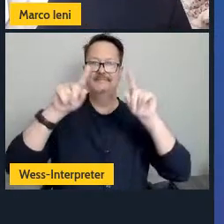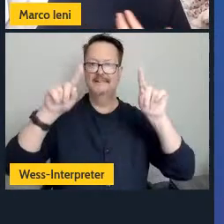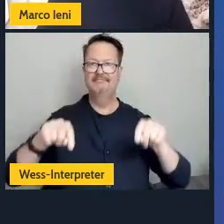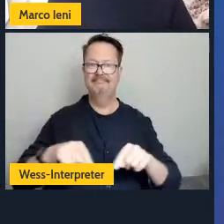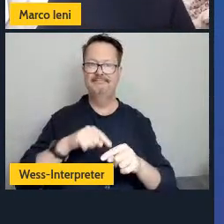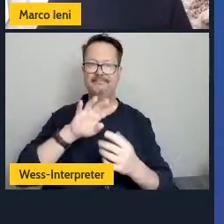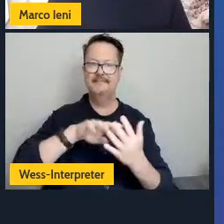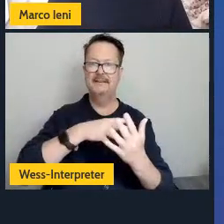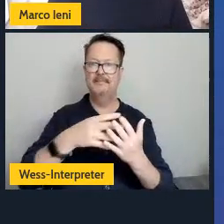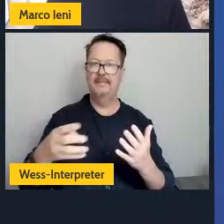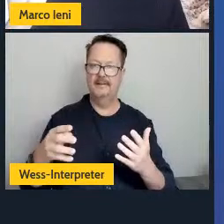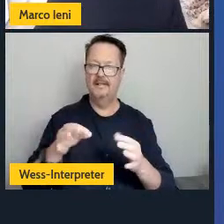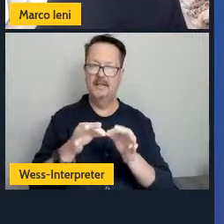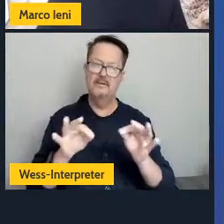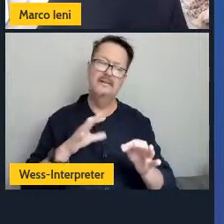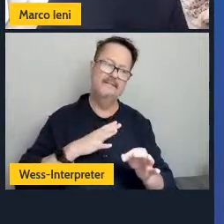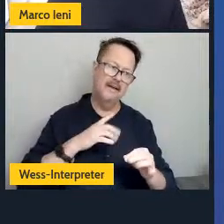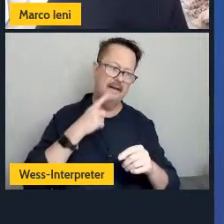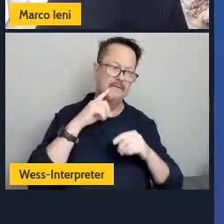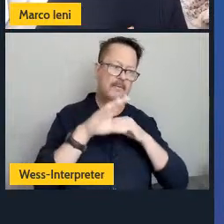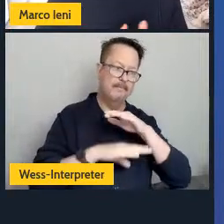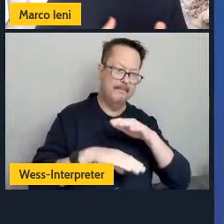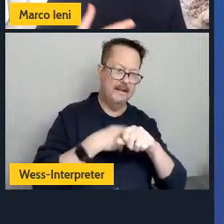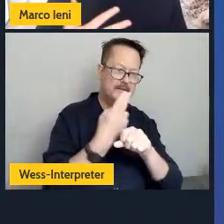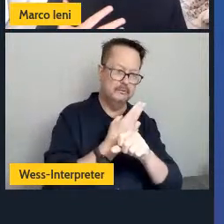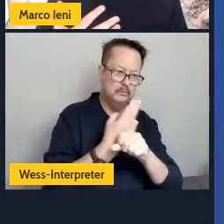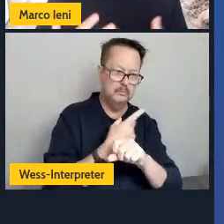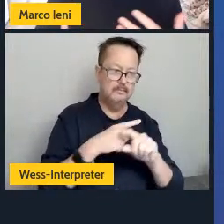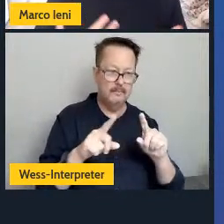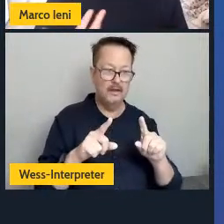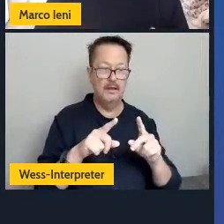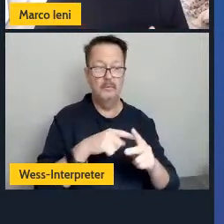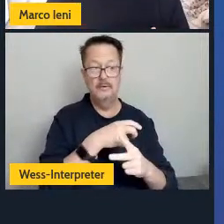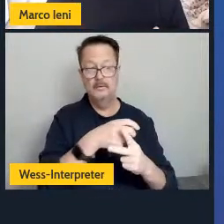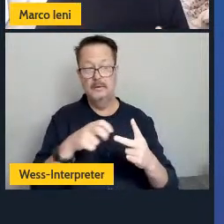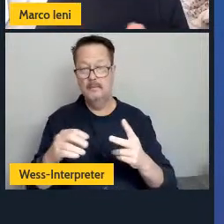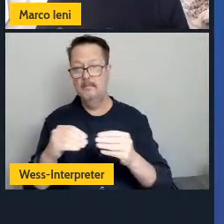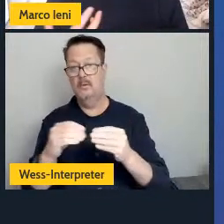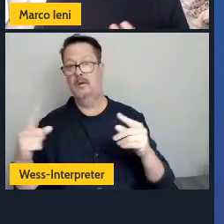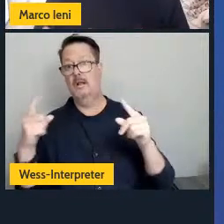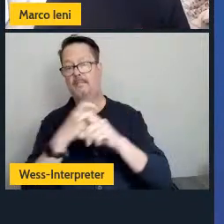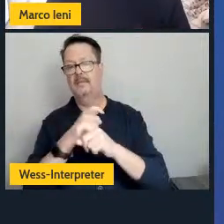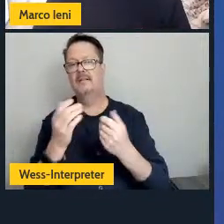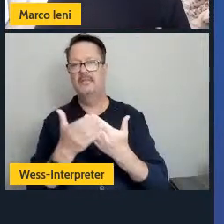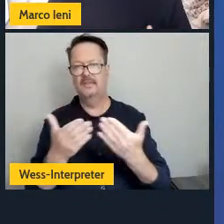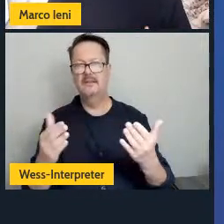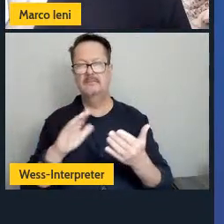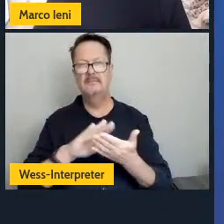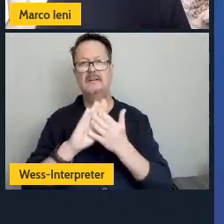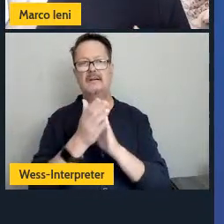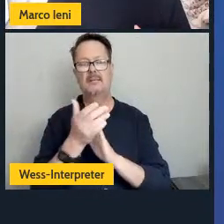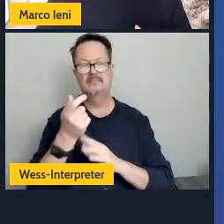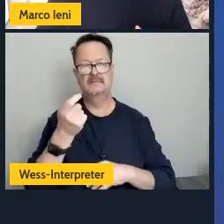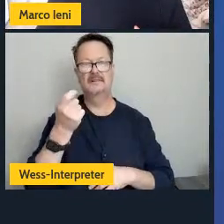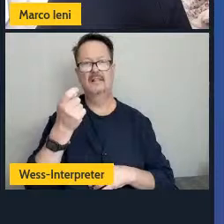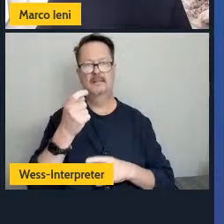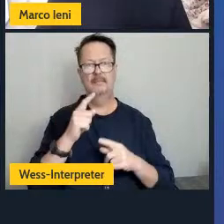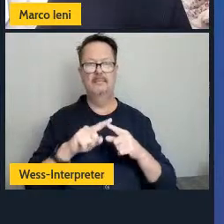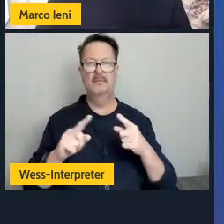fine for basic use cases, but as soon as you want to do more complicated stuff, it becomes a little bit trickier.